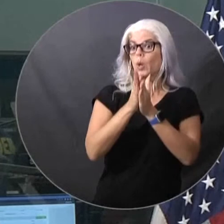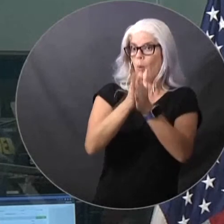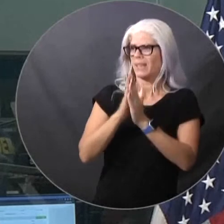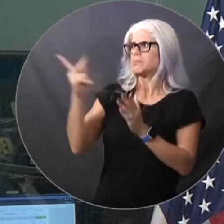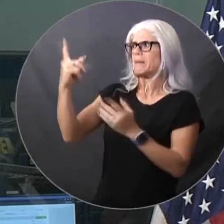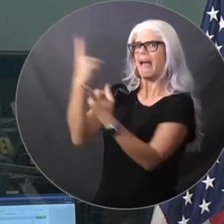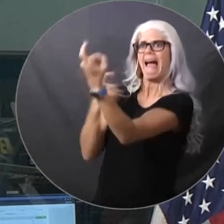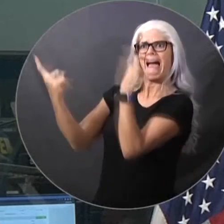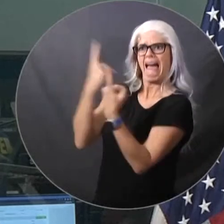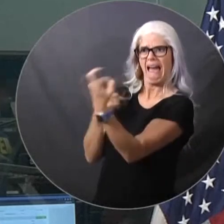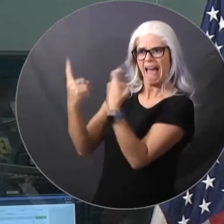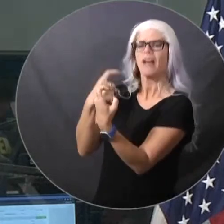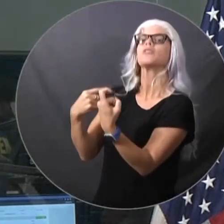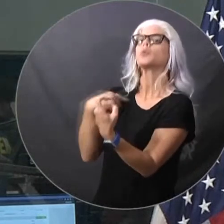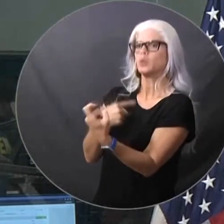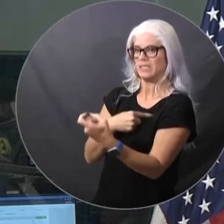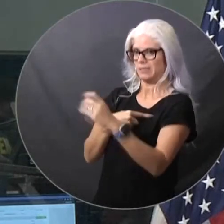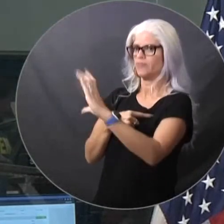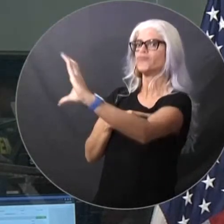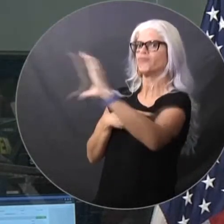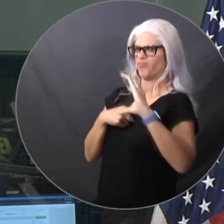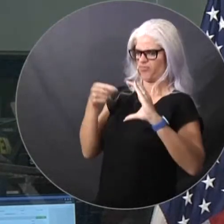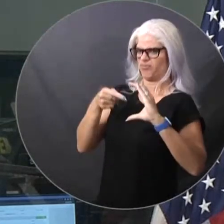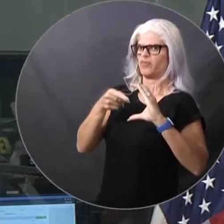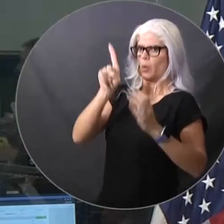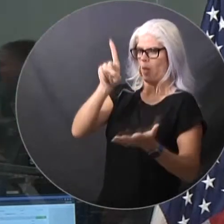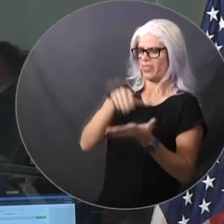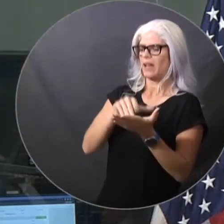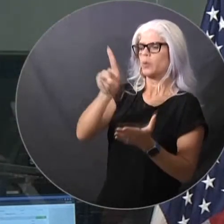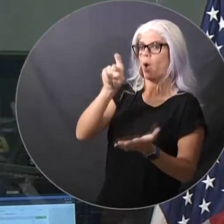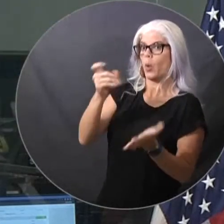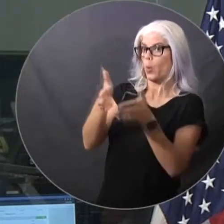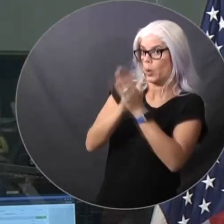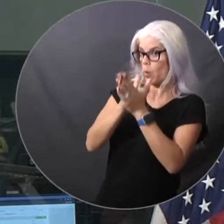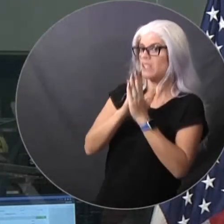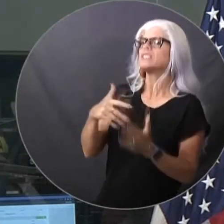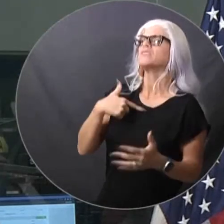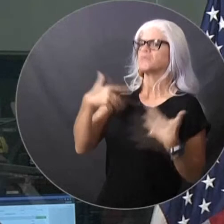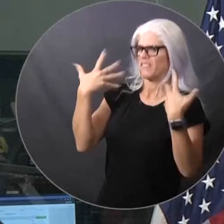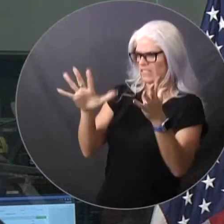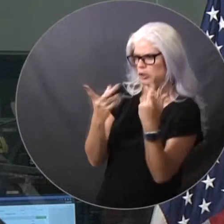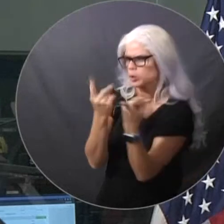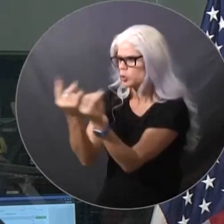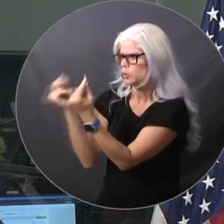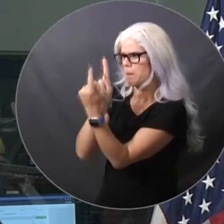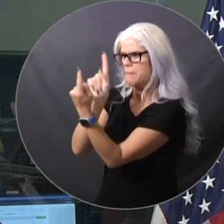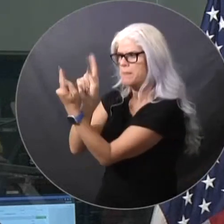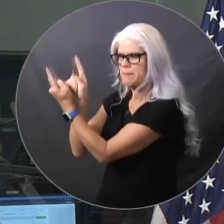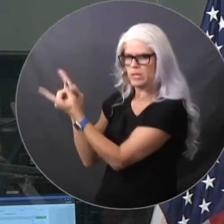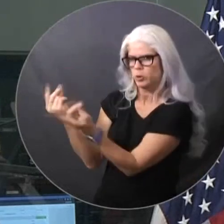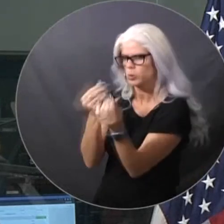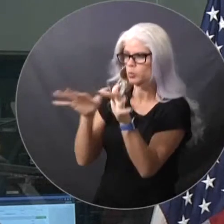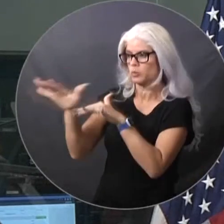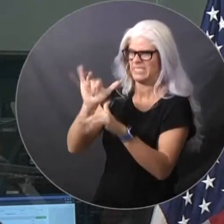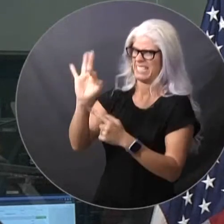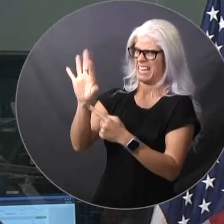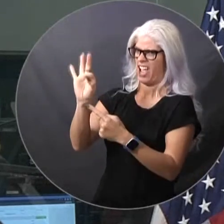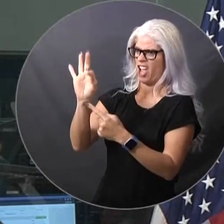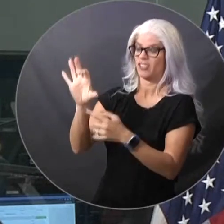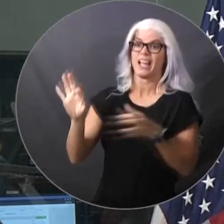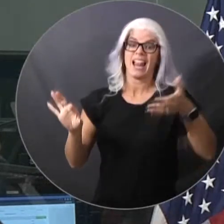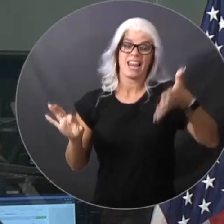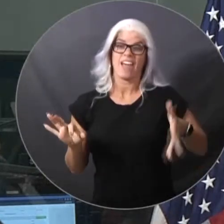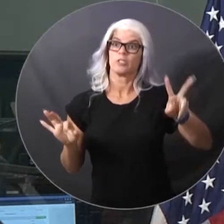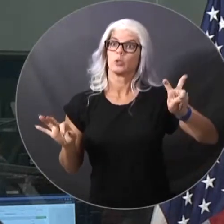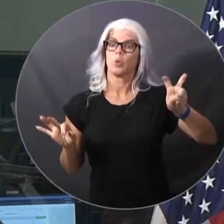we've received 1,100 resource requests. We have fulfilled 900 of those. Again, the difference of the 200 is stuff that we just